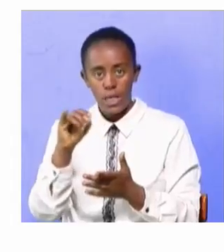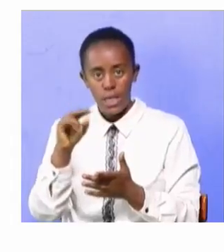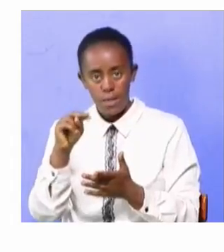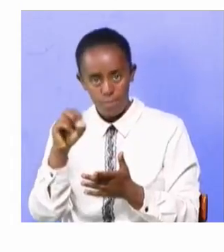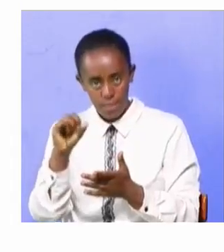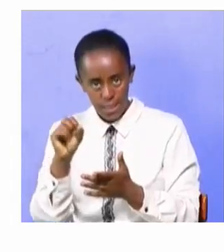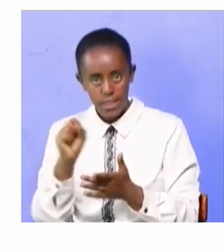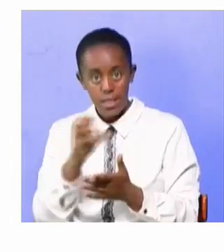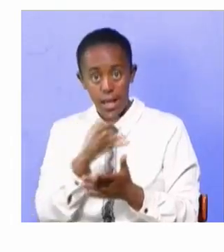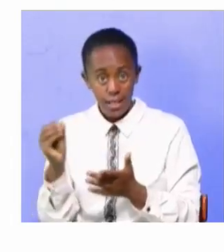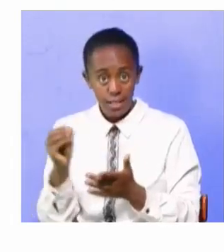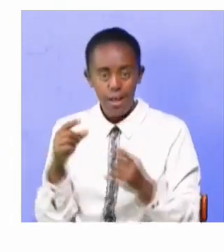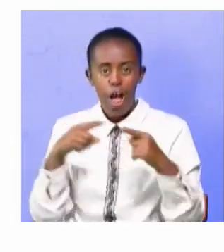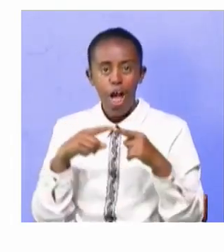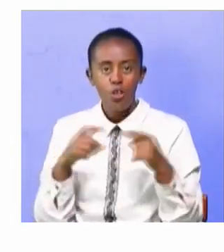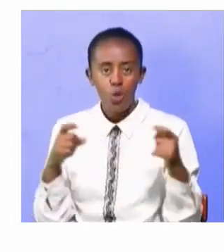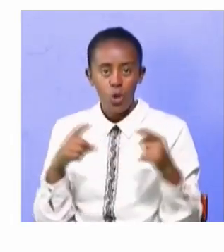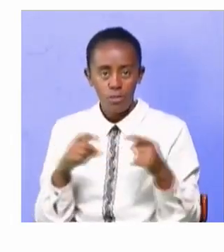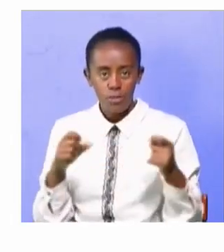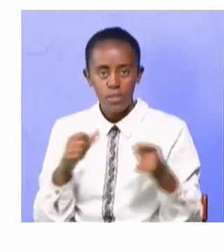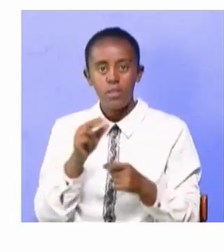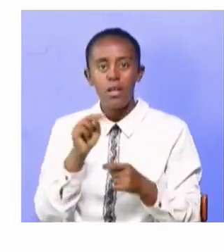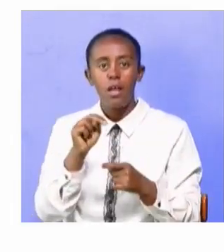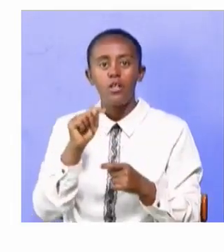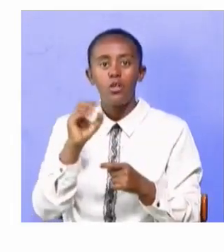and antonyms.